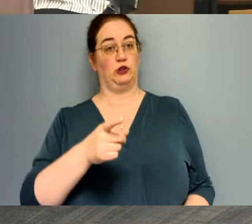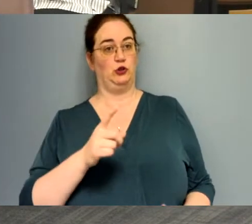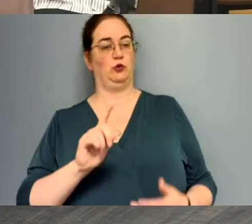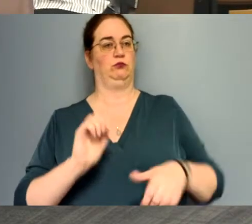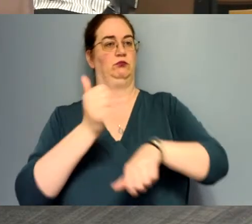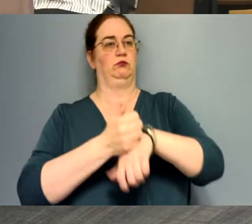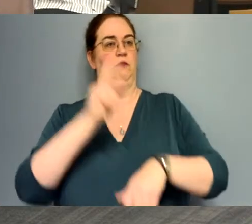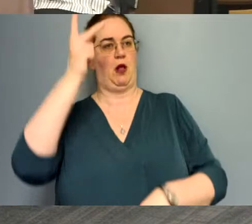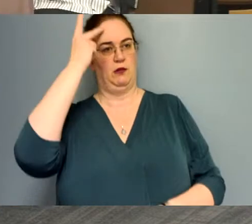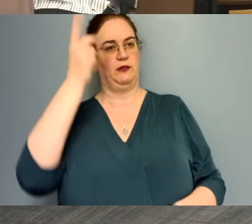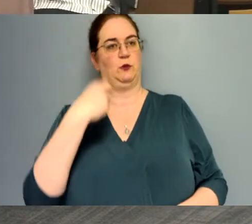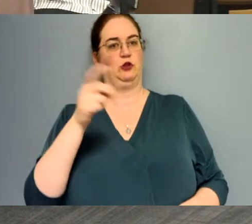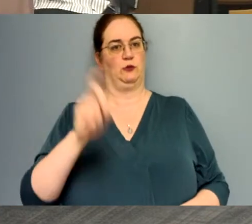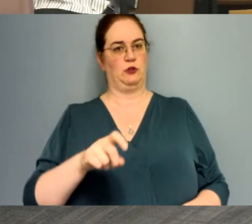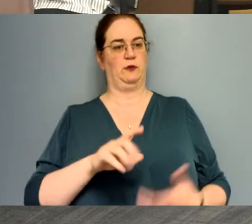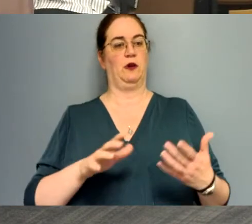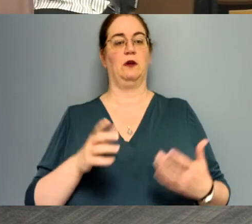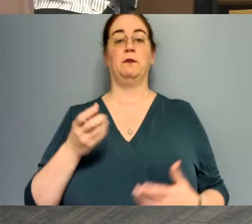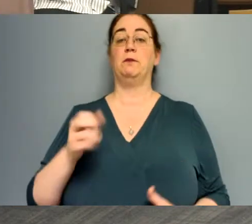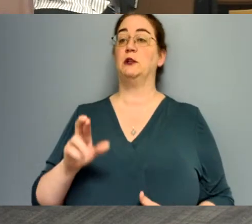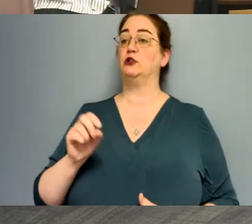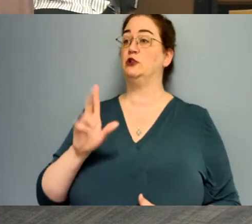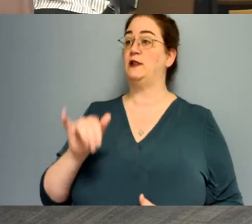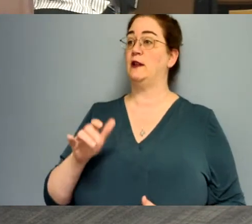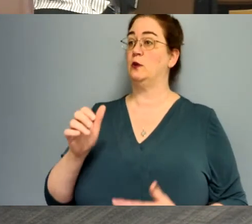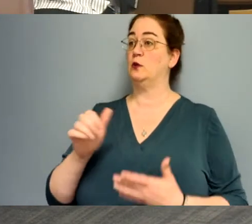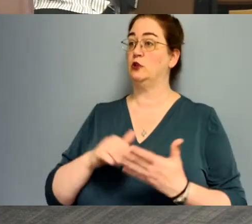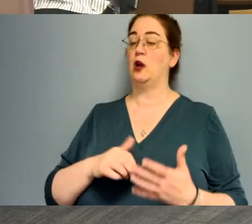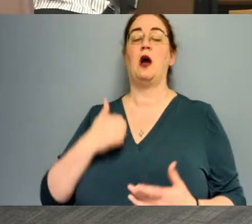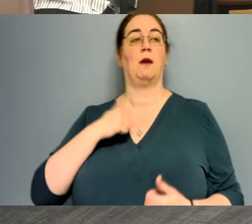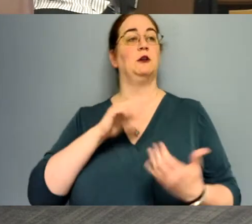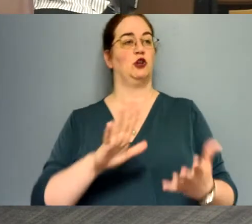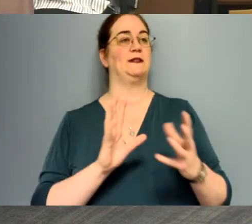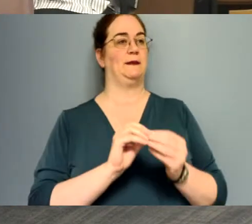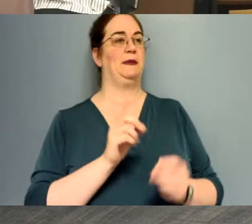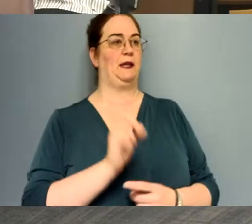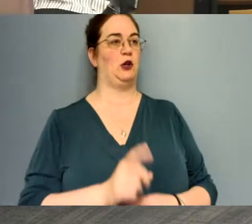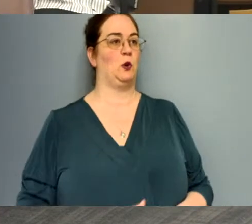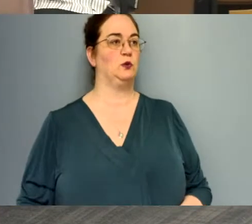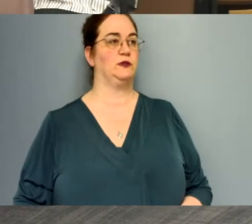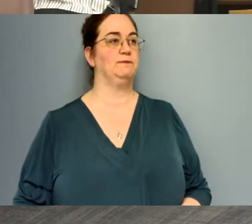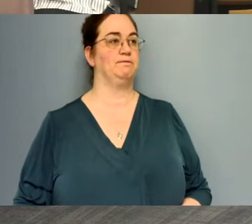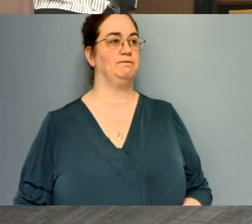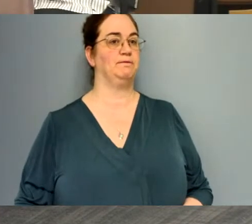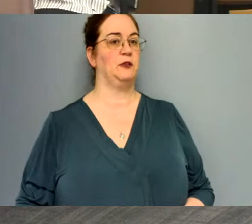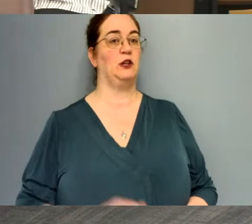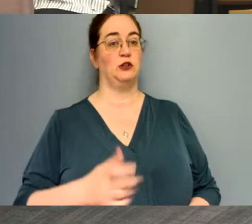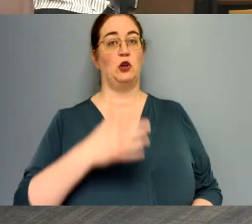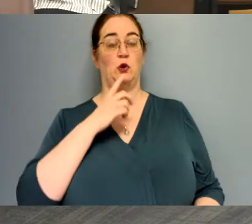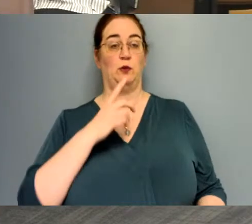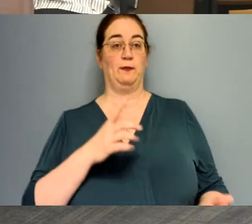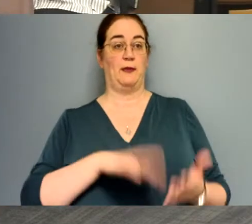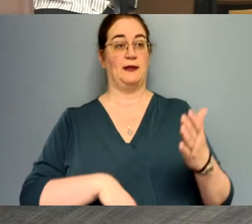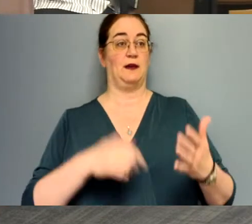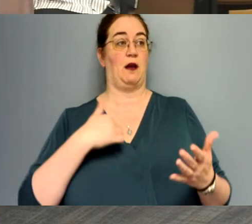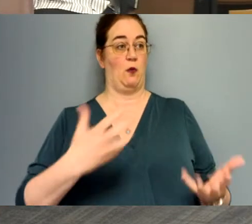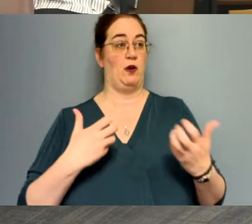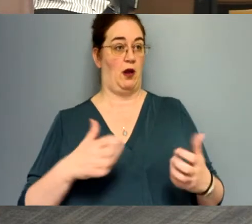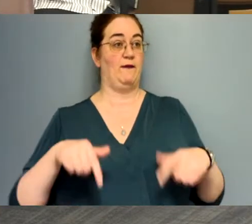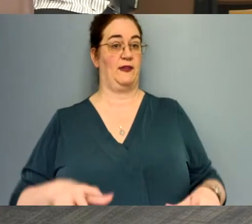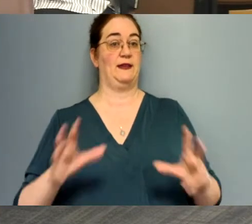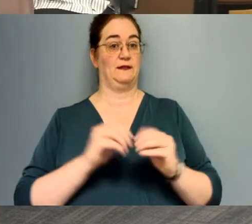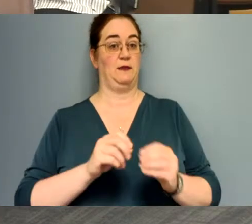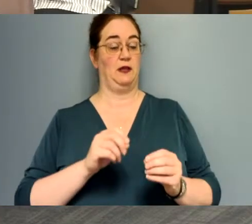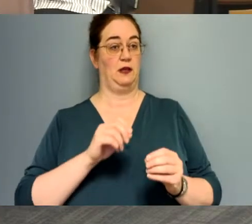politics when you're supposed to be. Mr. Daly, what is this on our So I'm agenda? addressing meeting notes. So you basically, I want to have these meeting